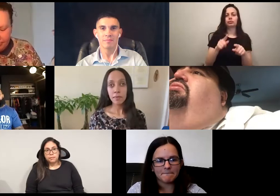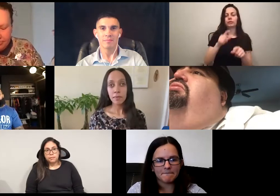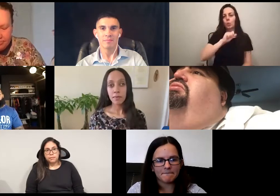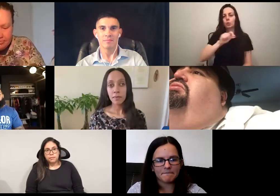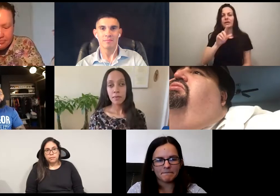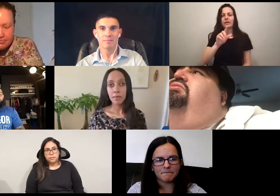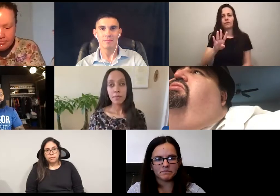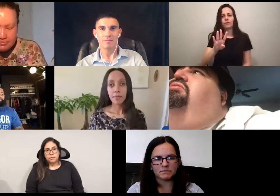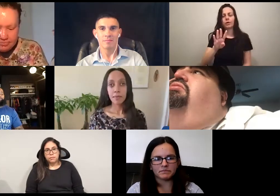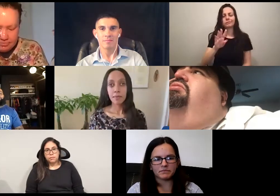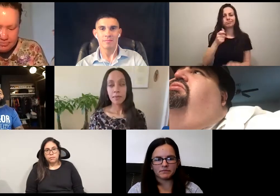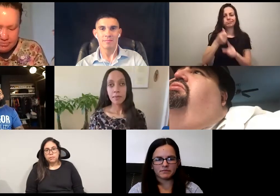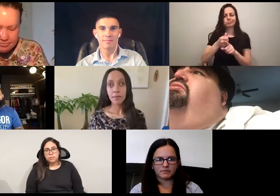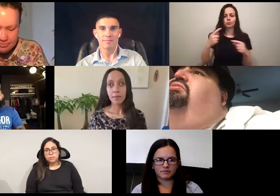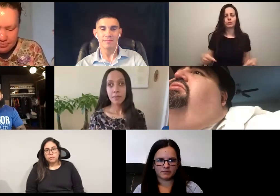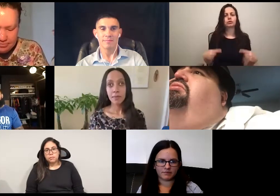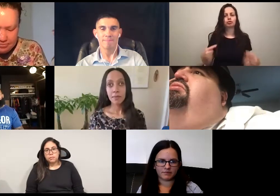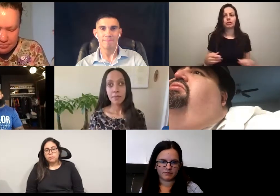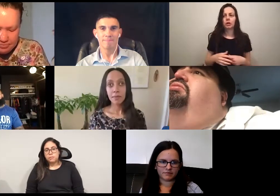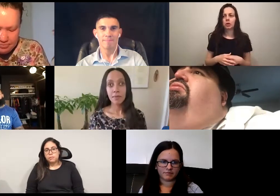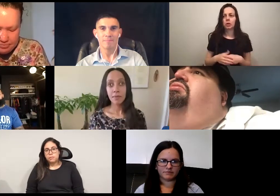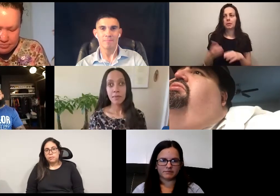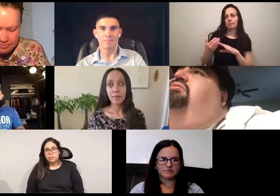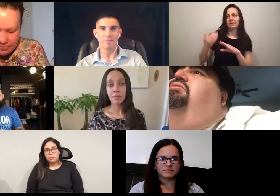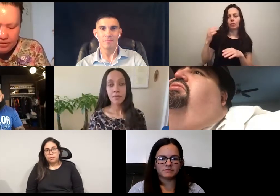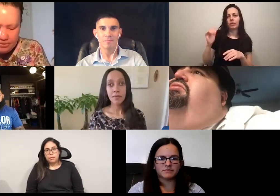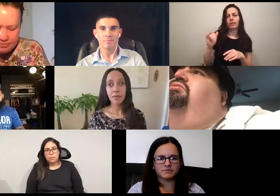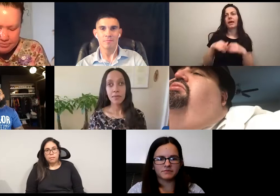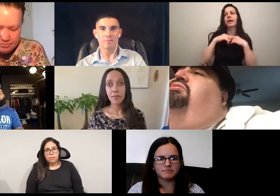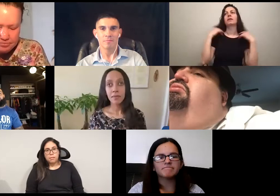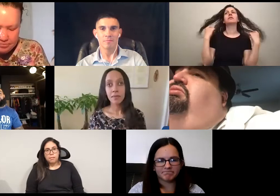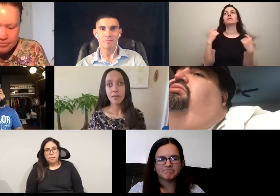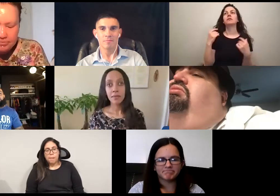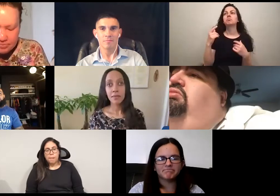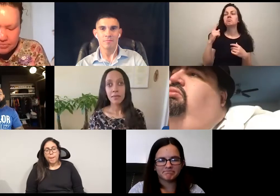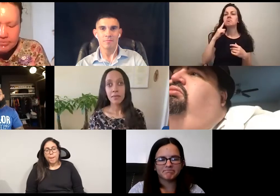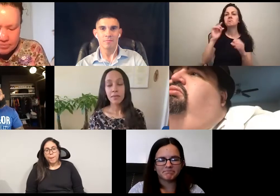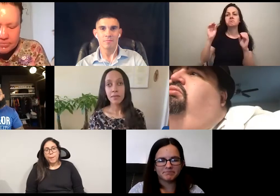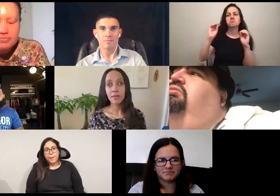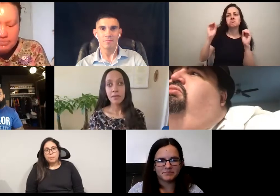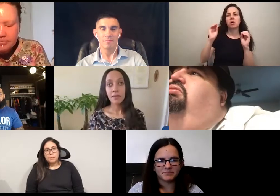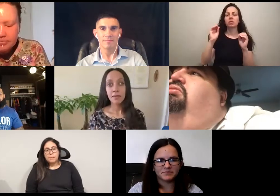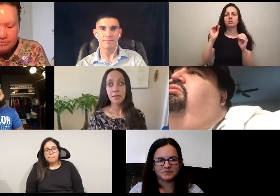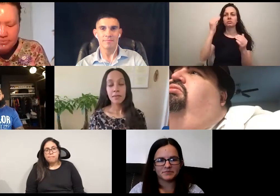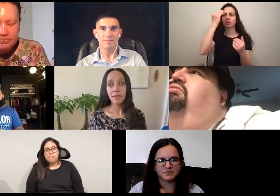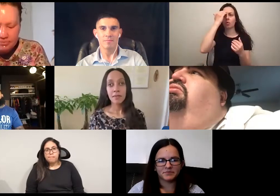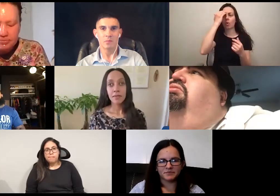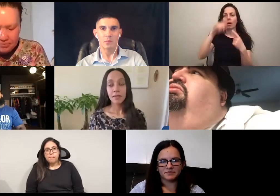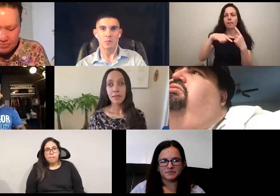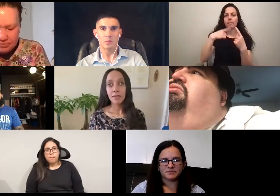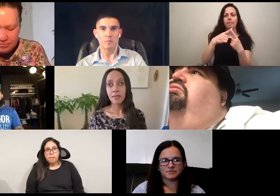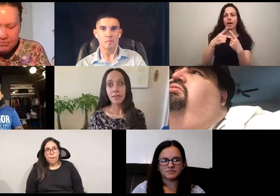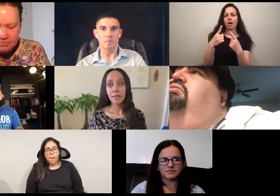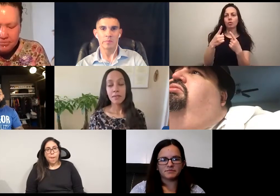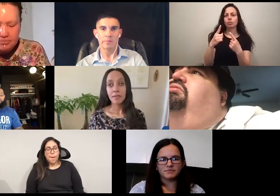probably was, pushing out ableism because of lack of knowledge. And, so for the work that we're